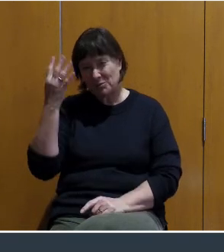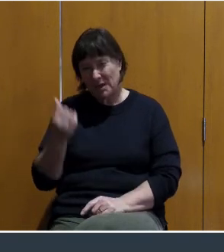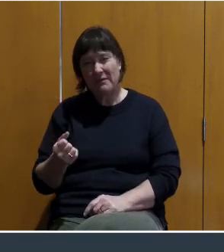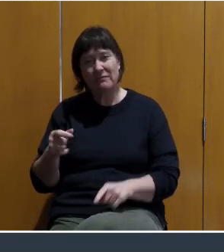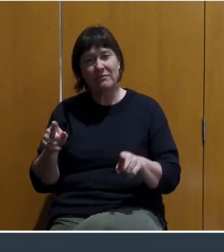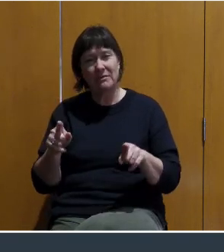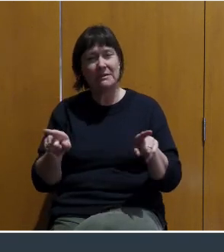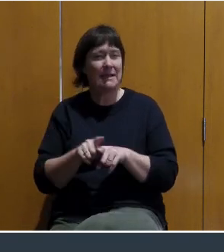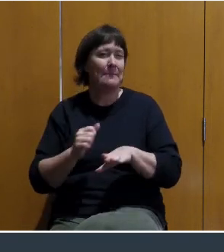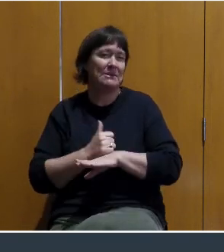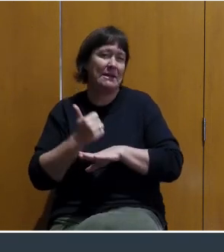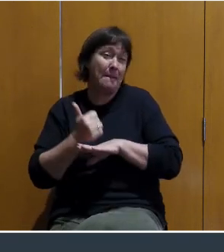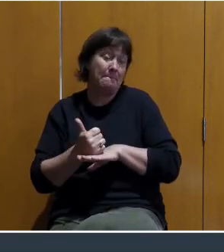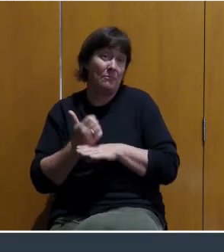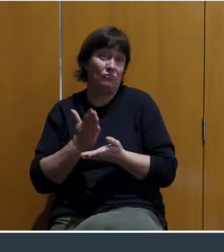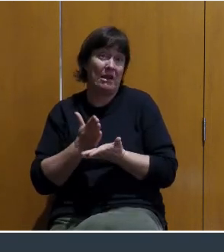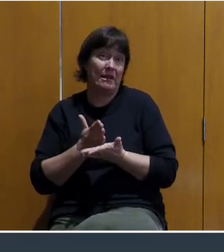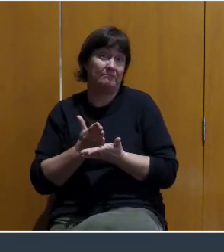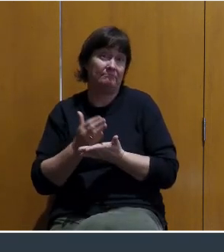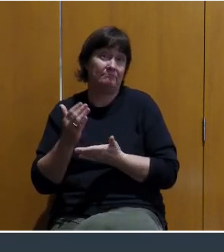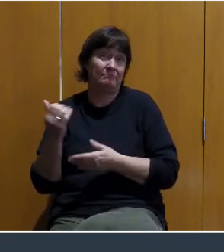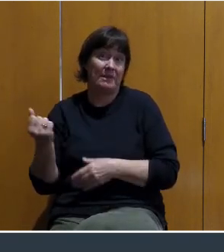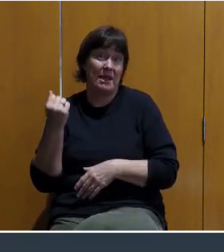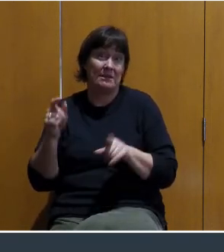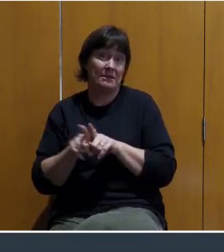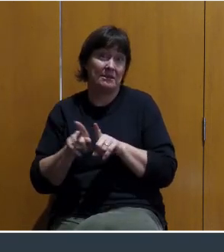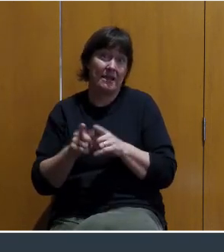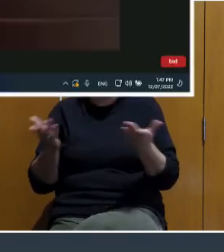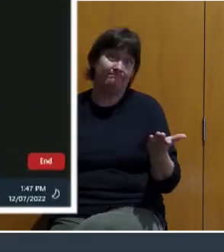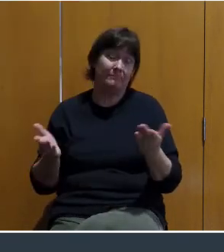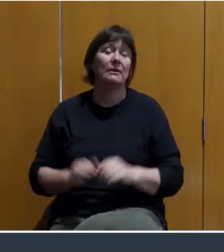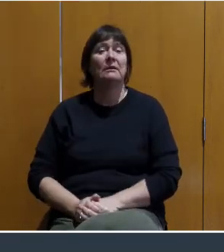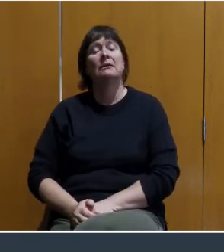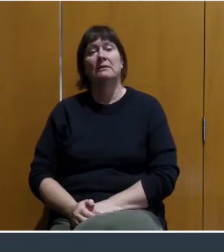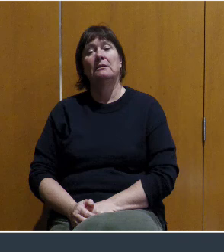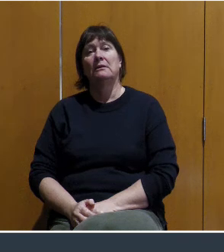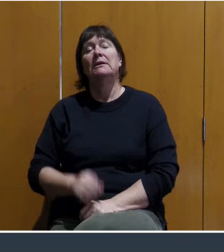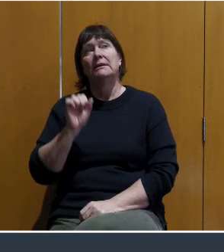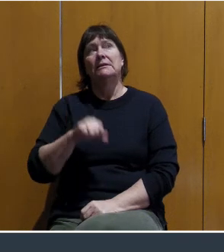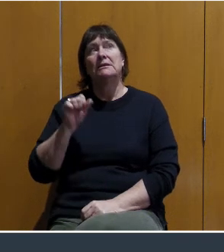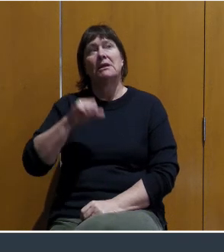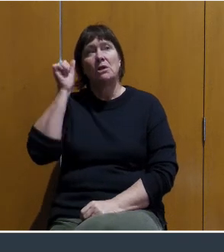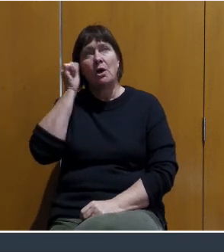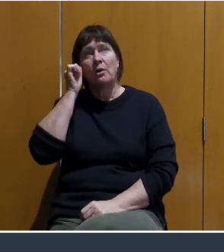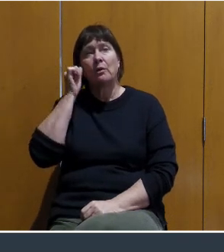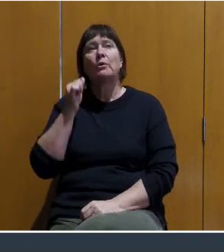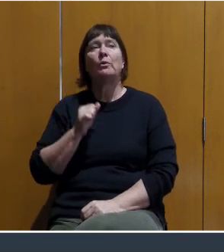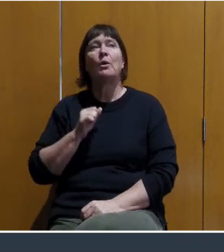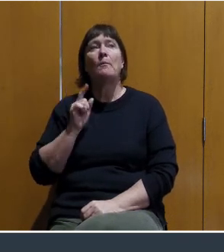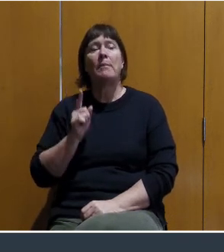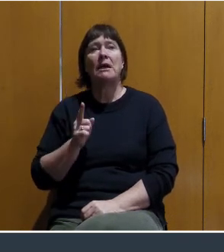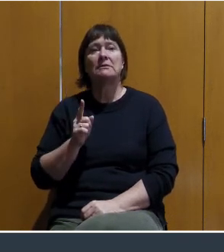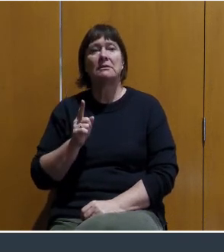that current setup. Mm-hmm. No, absolutely, and I do understand that it's looking to mirror that. I